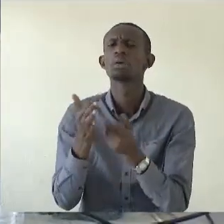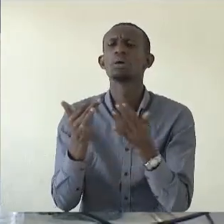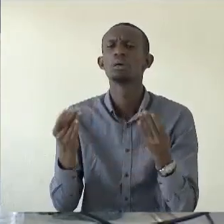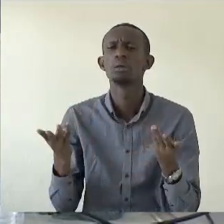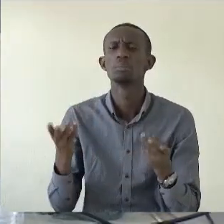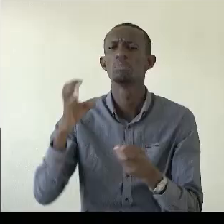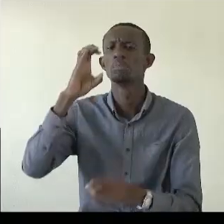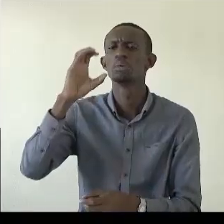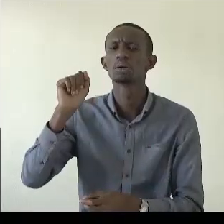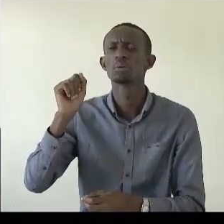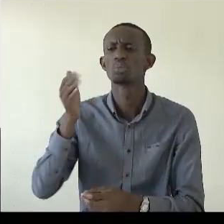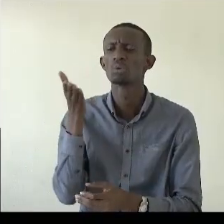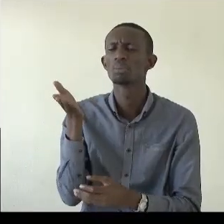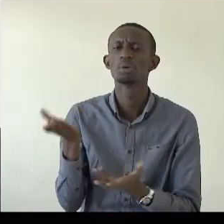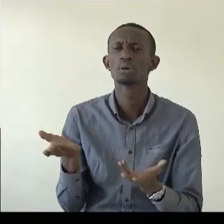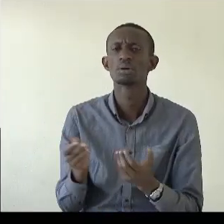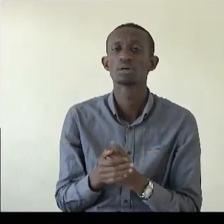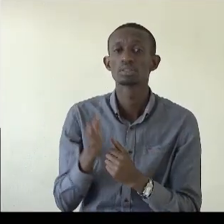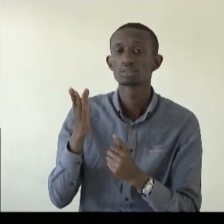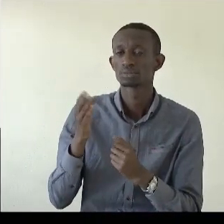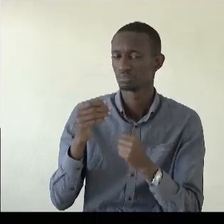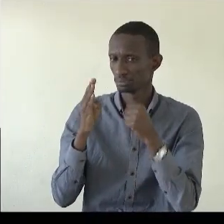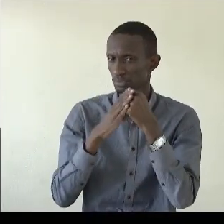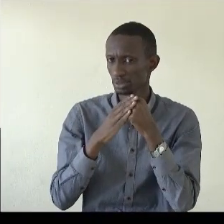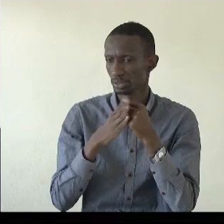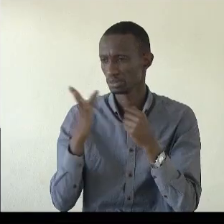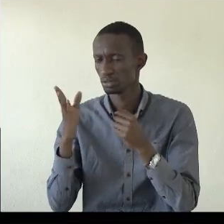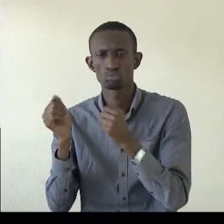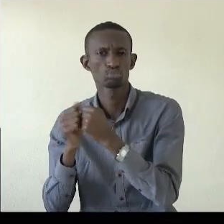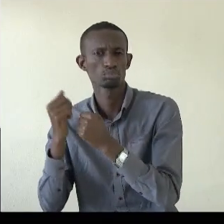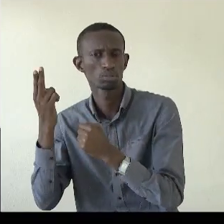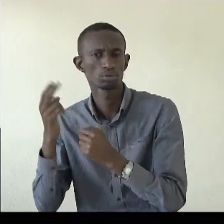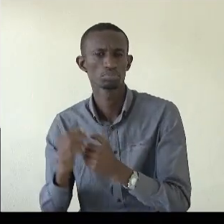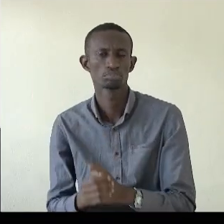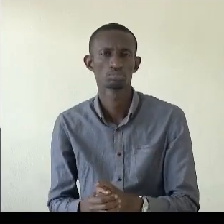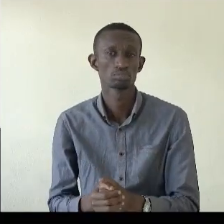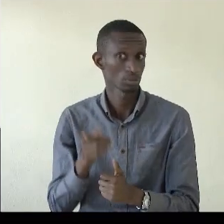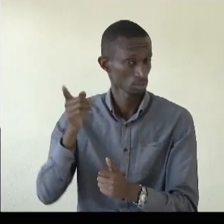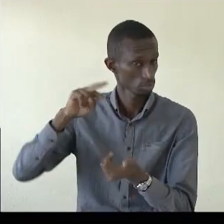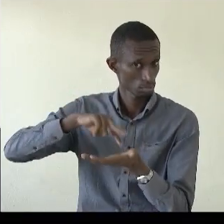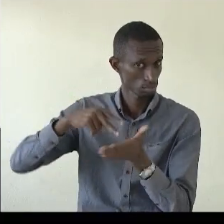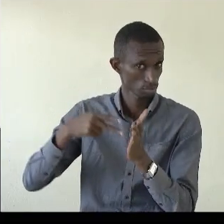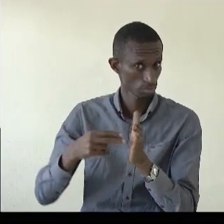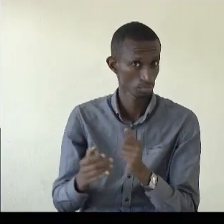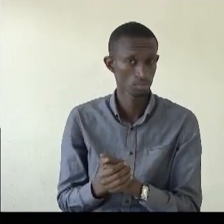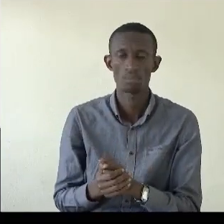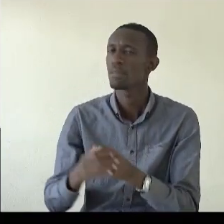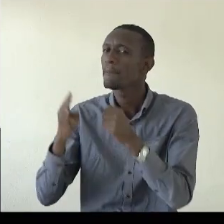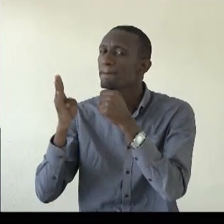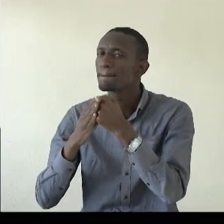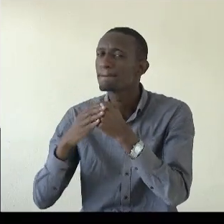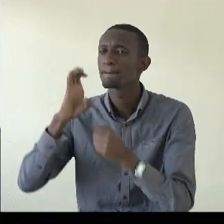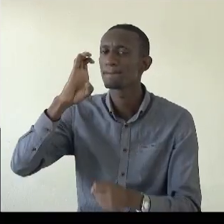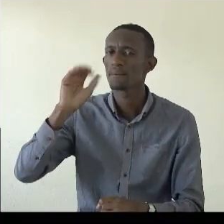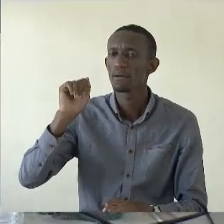does it have? We said this one has 9 and this one has 12. So that means 9 carbon atoms.